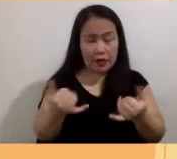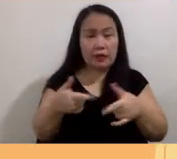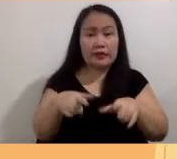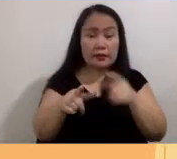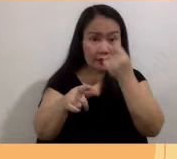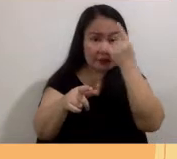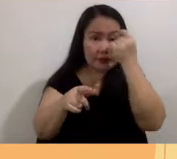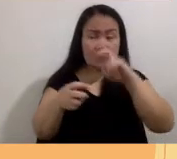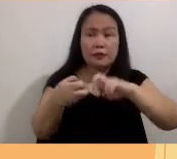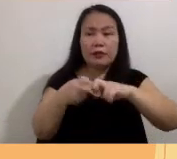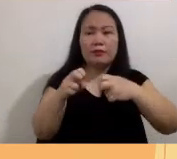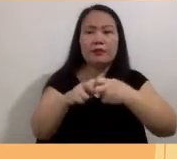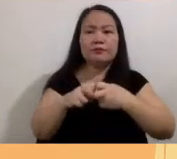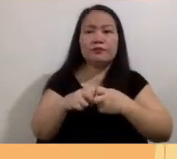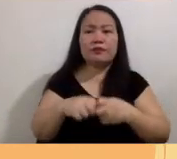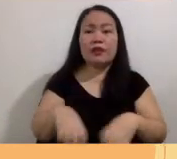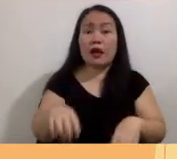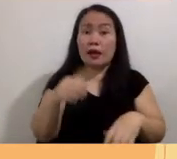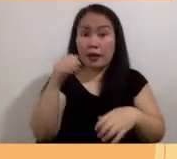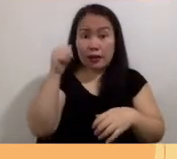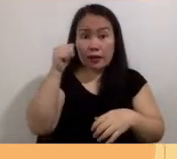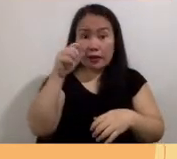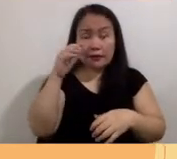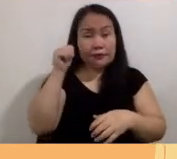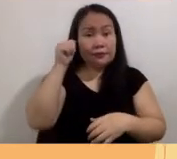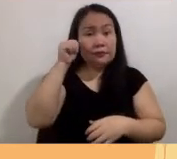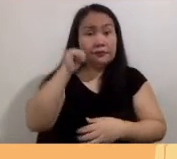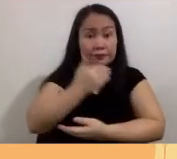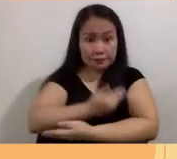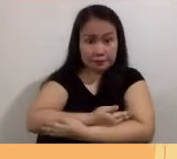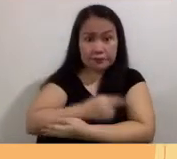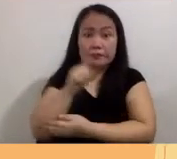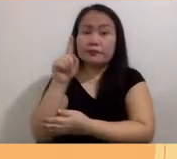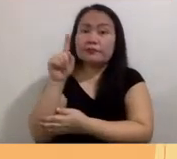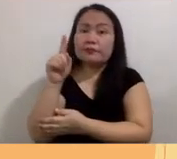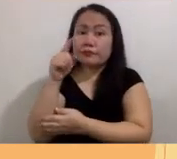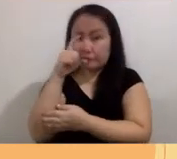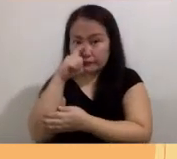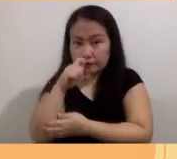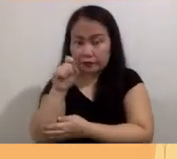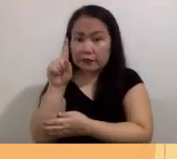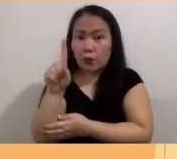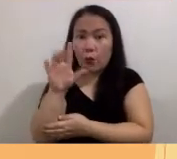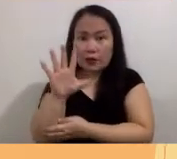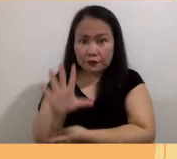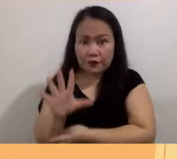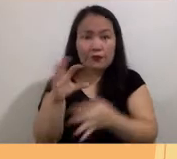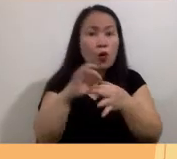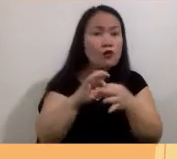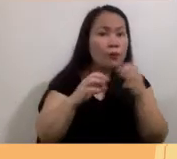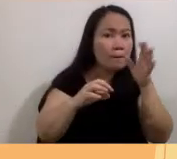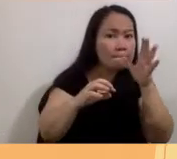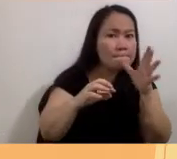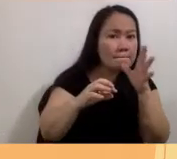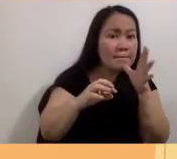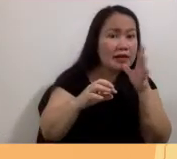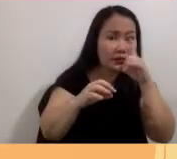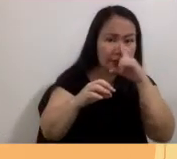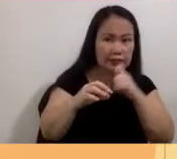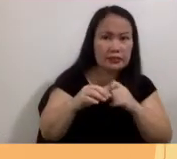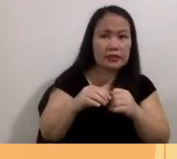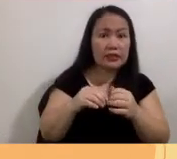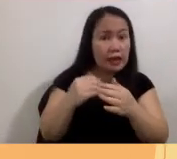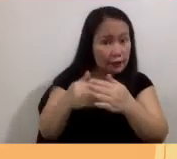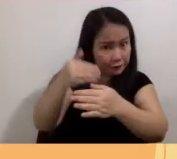problem. Ang age ni daughter ay 1/5 ng age ng mother niya ngayon. After 10 years, the age of the